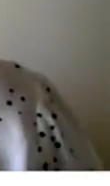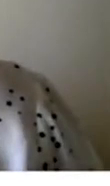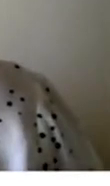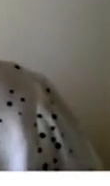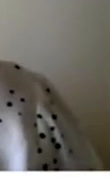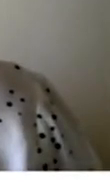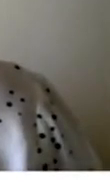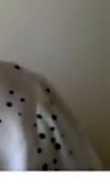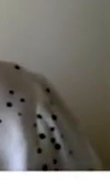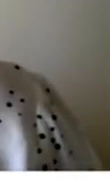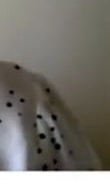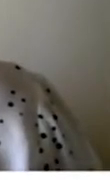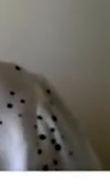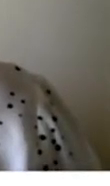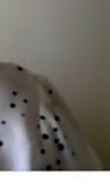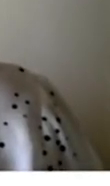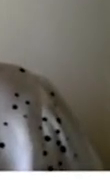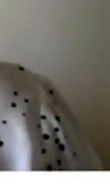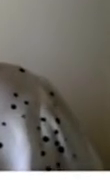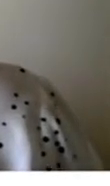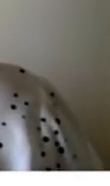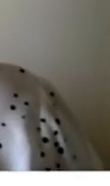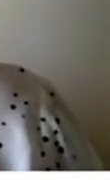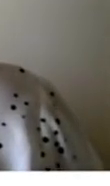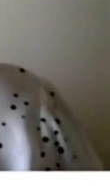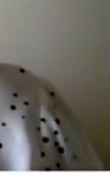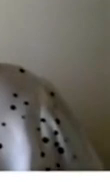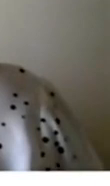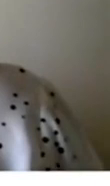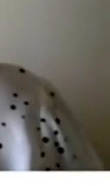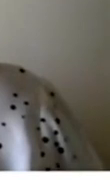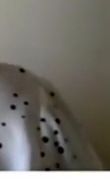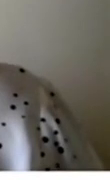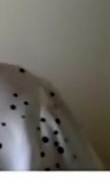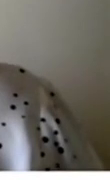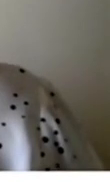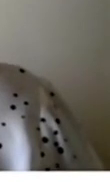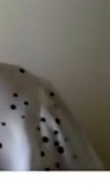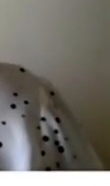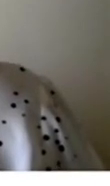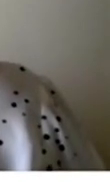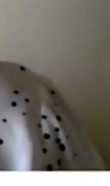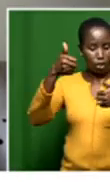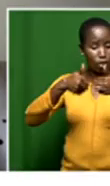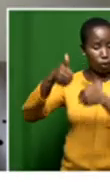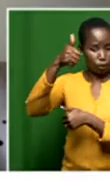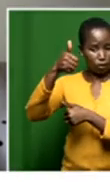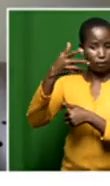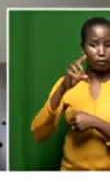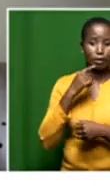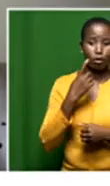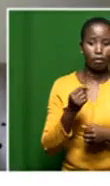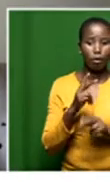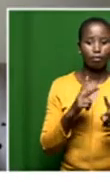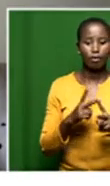of course, been, Ms. Gwebu, some criticism of the way that the Civil Aviation Authority dealt with this matter. There was, of